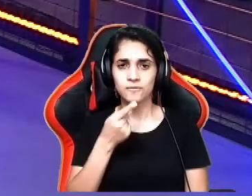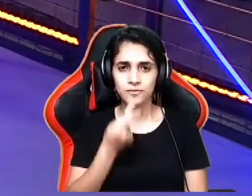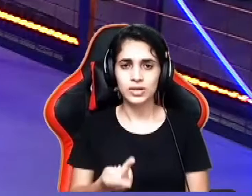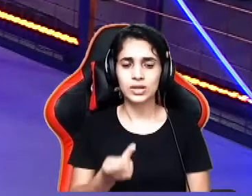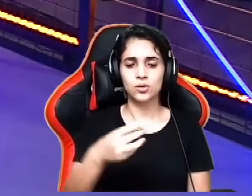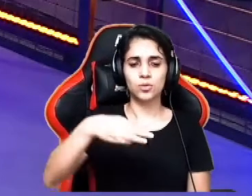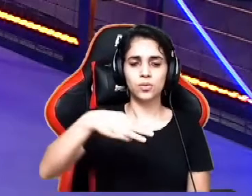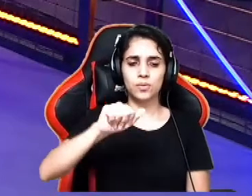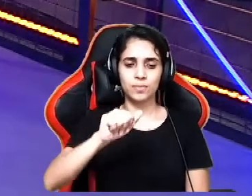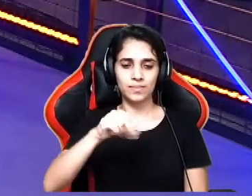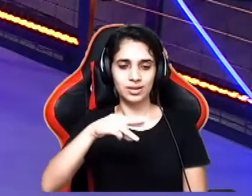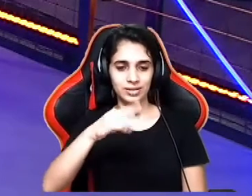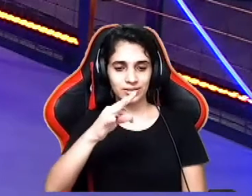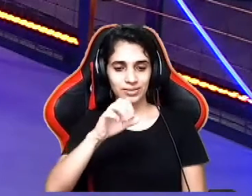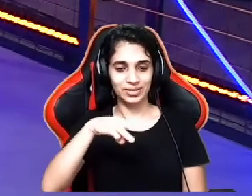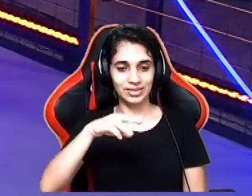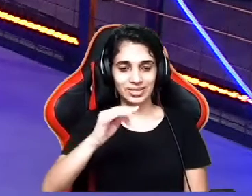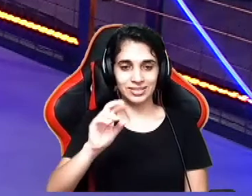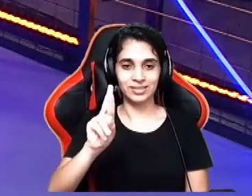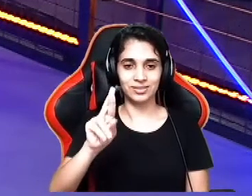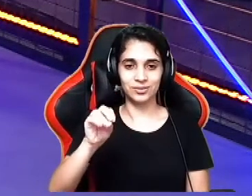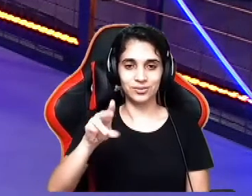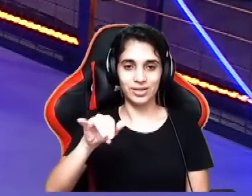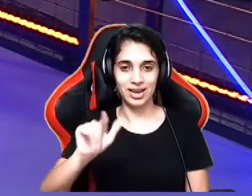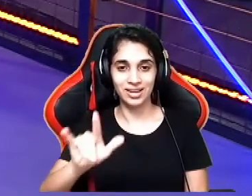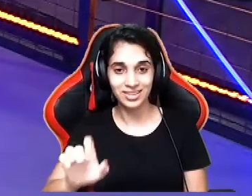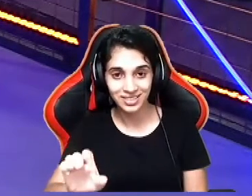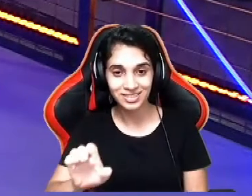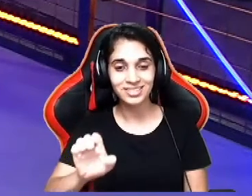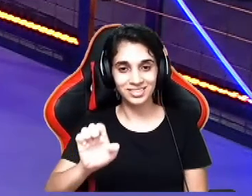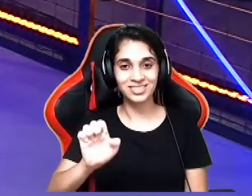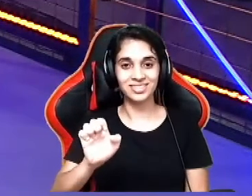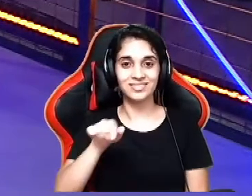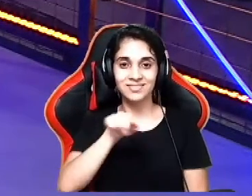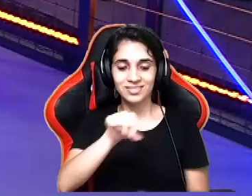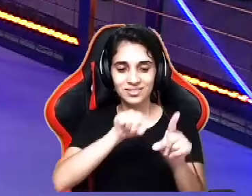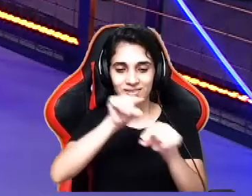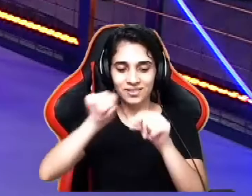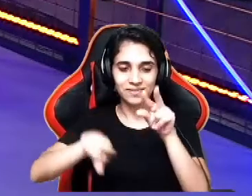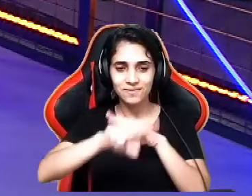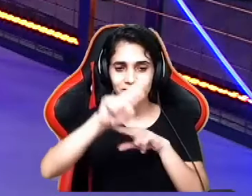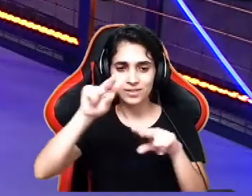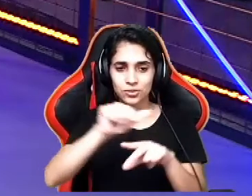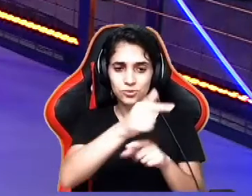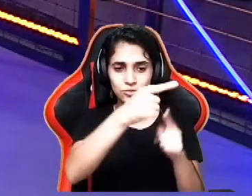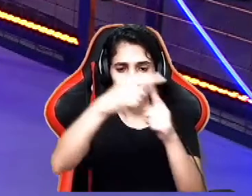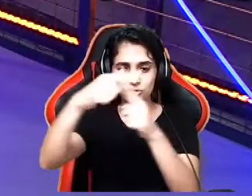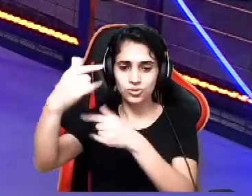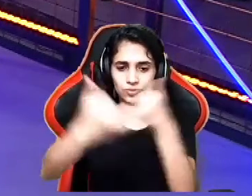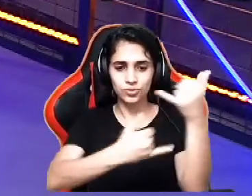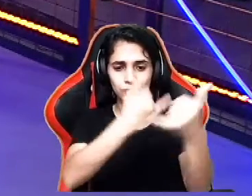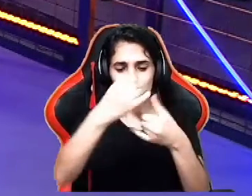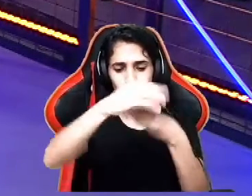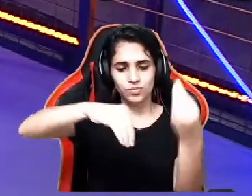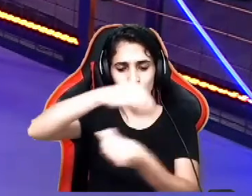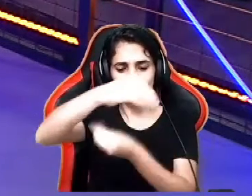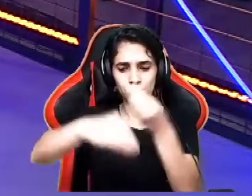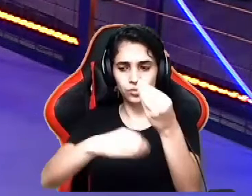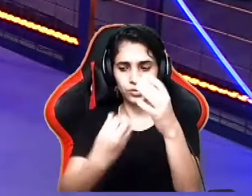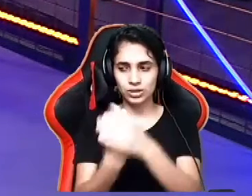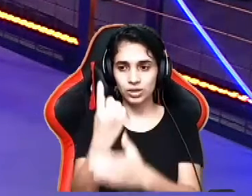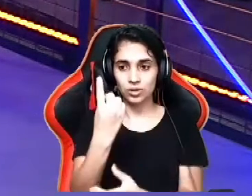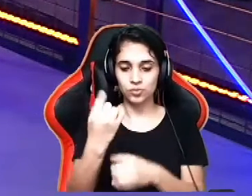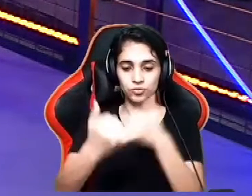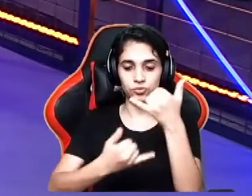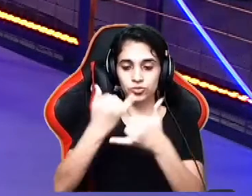the battle royale co-op against the AI, but you're getting lots of other things and